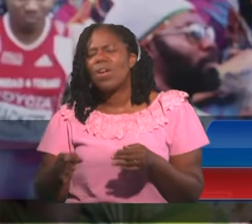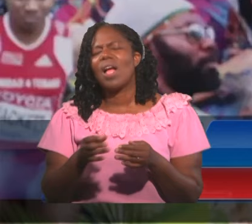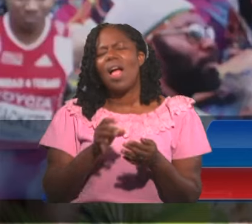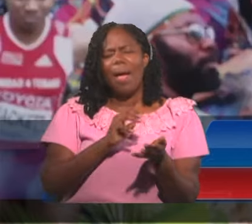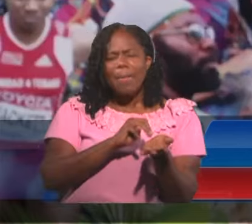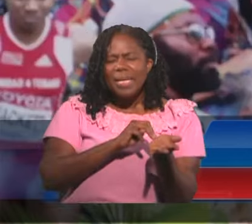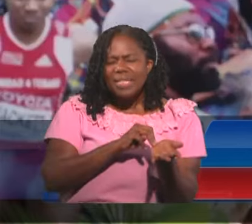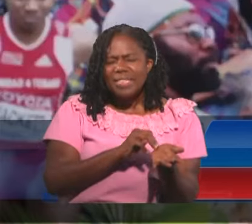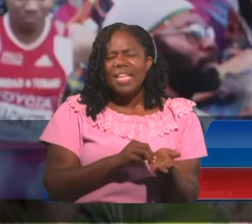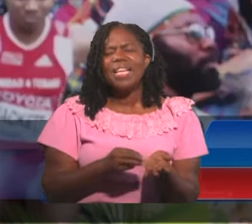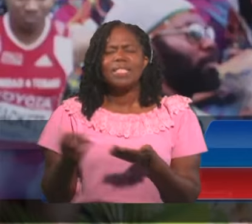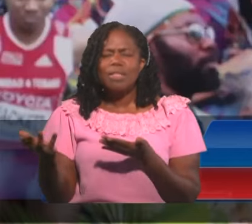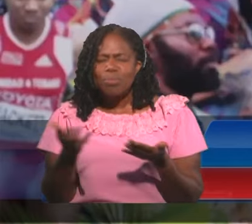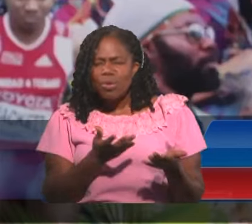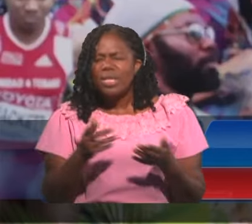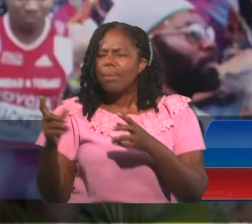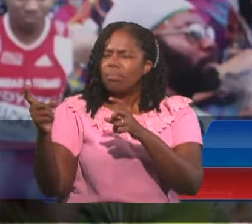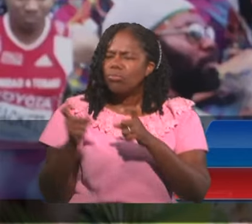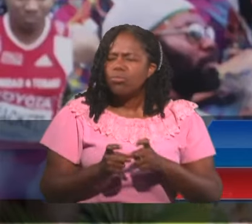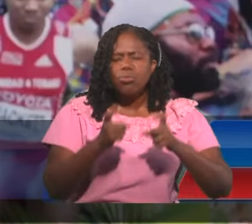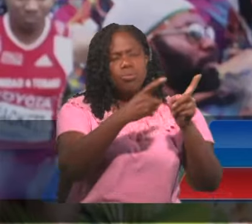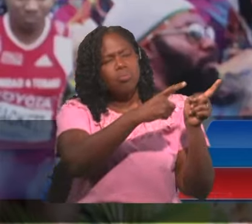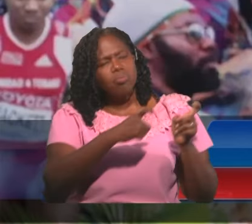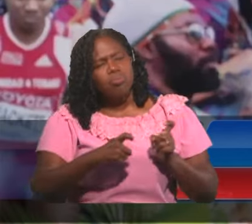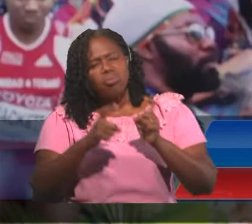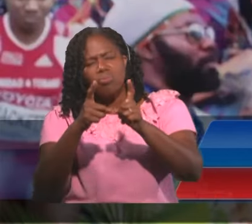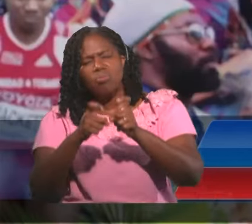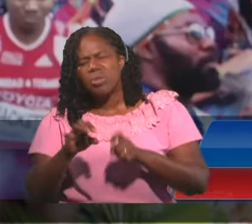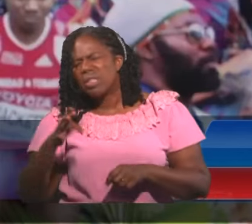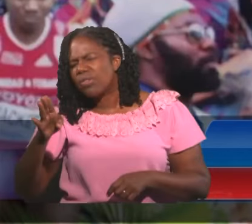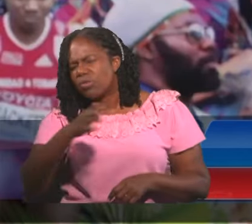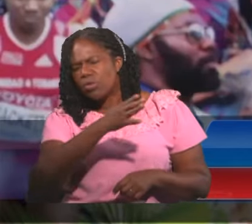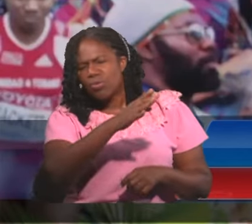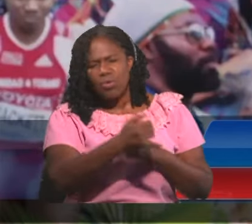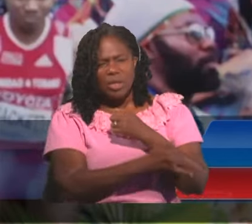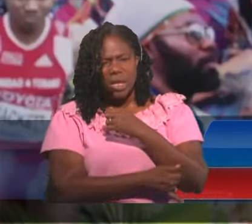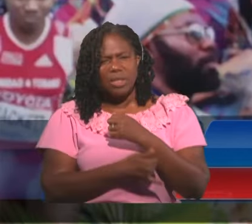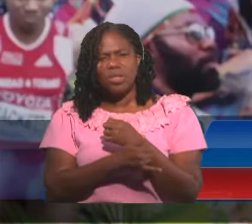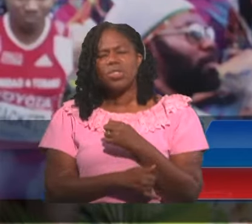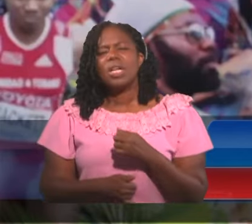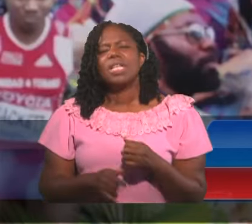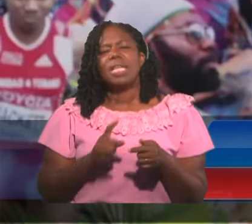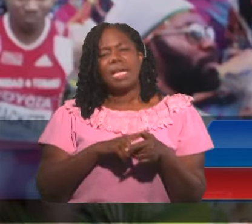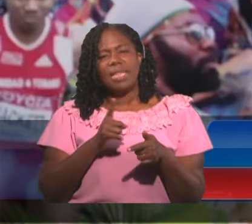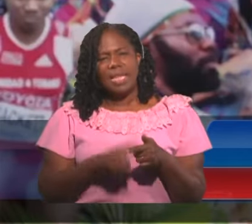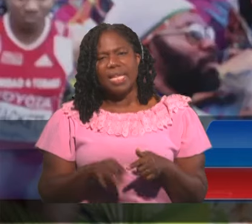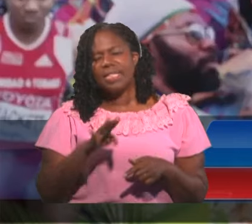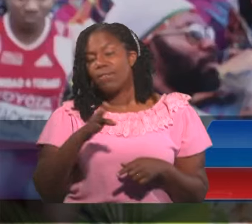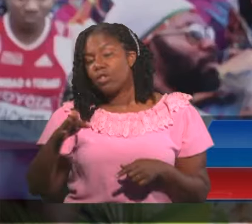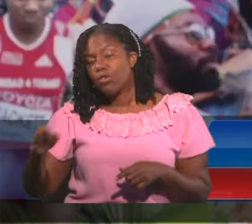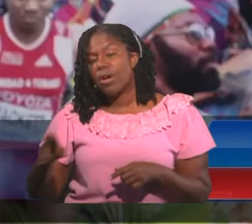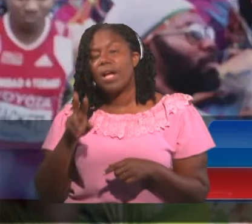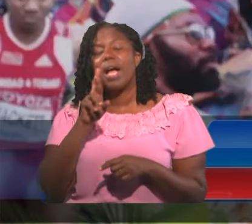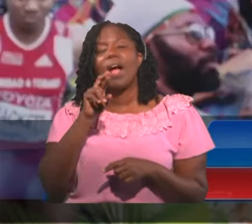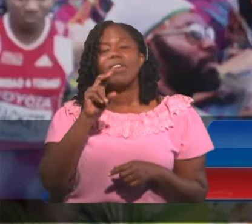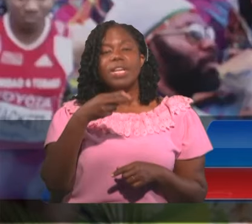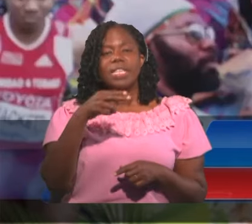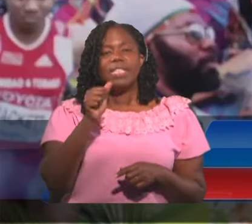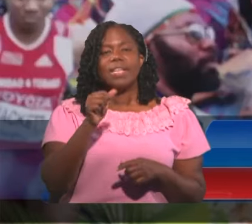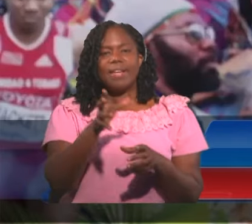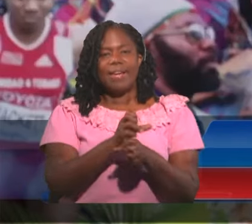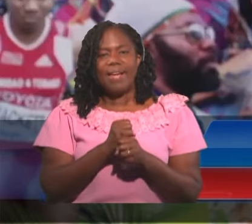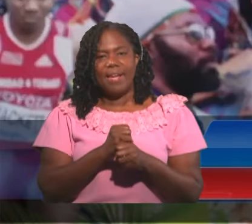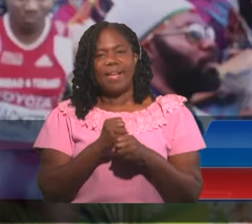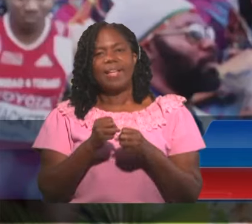the country where they need to come from elsewhere, and then that is where the different RHAs get their medication from. So